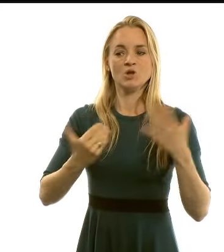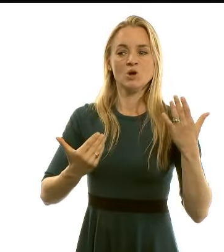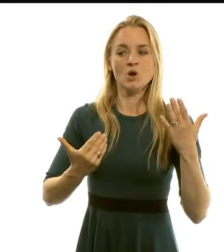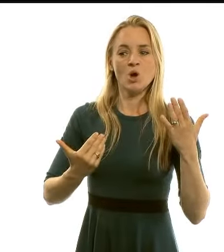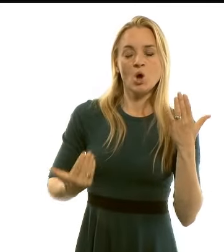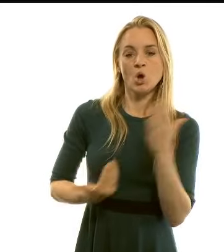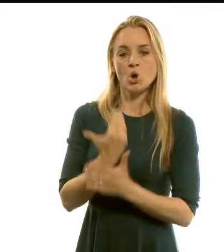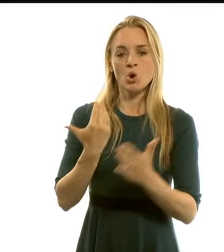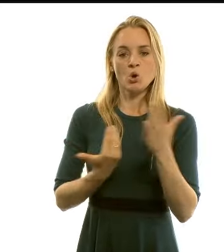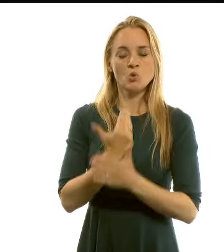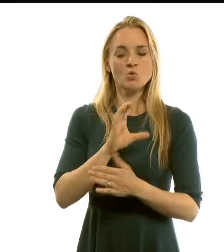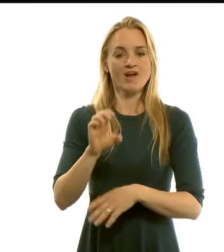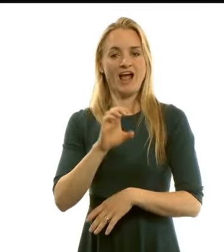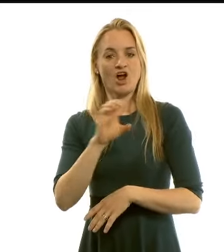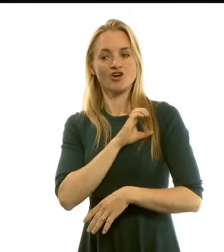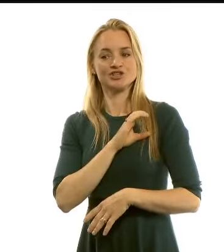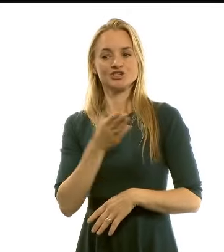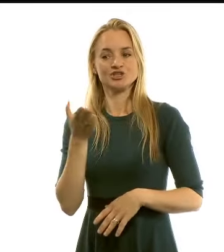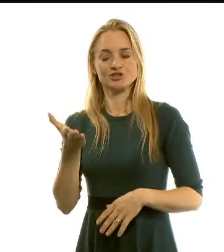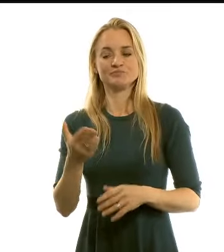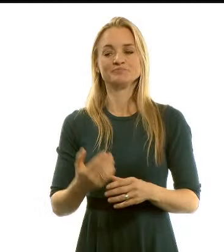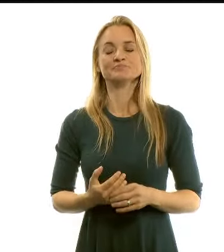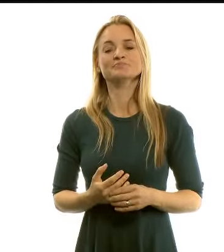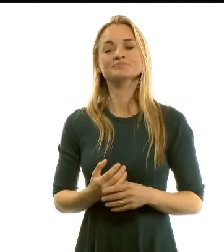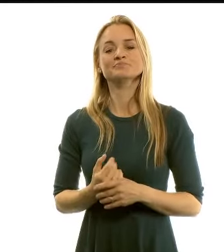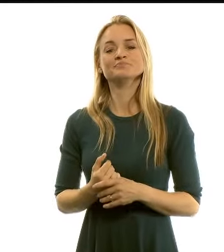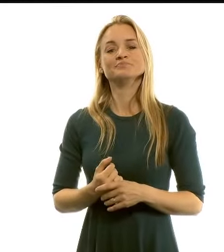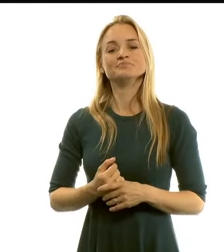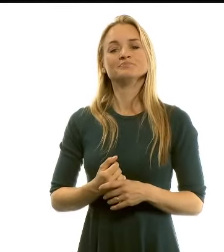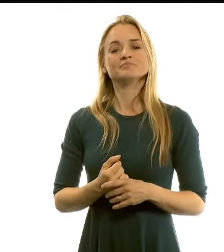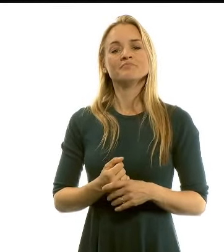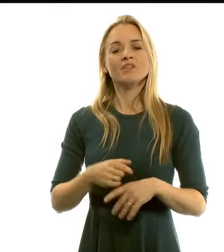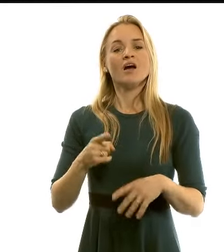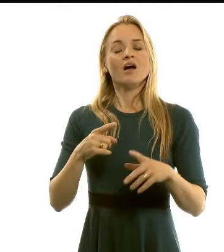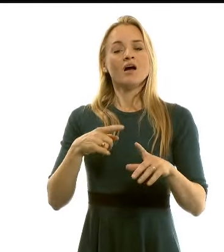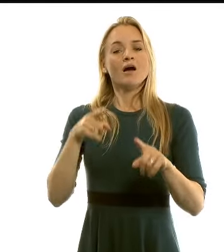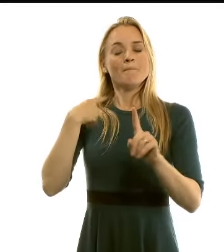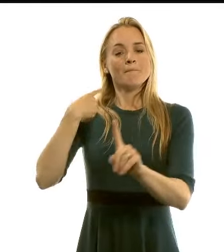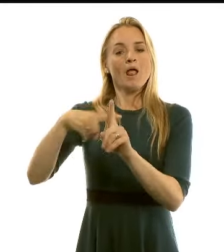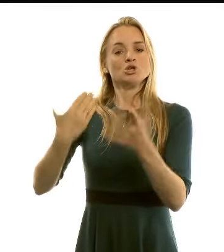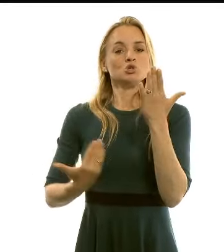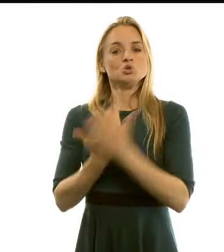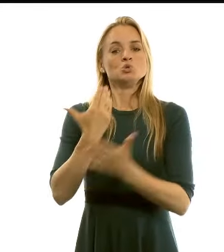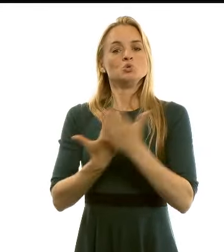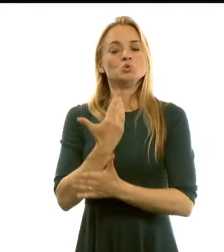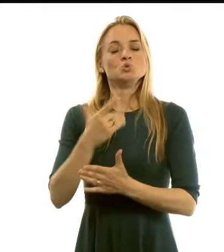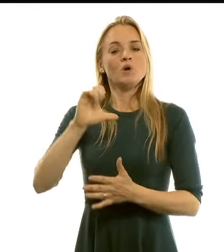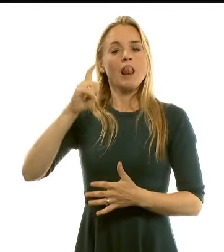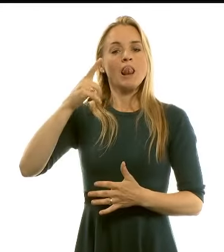news. Oh, very good. There's a new LEGOland amusement park bringing cheer to South Korea,